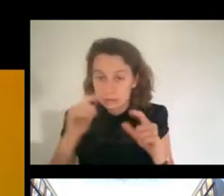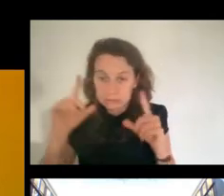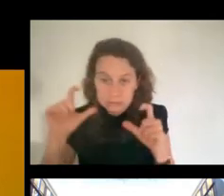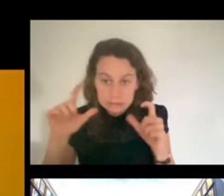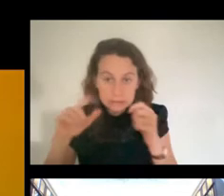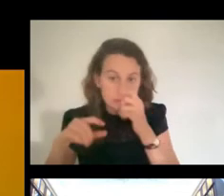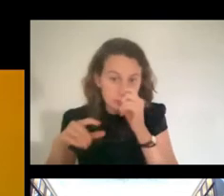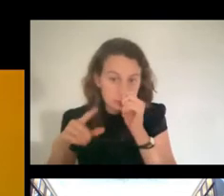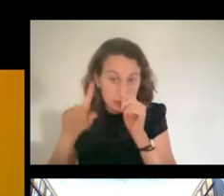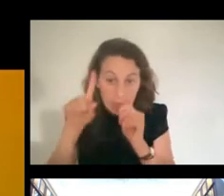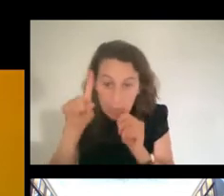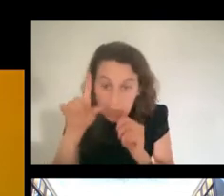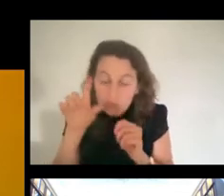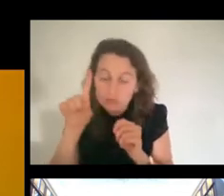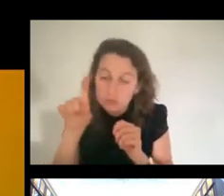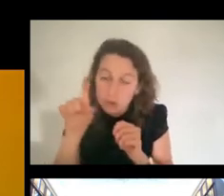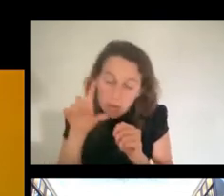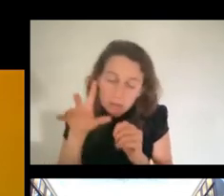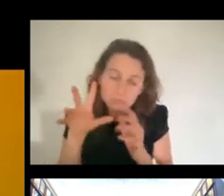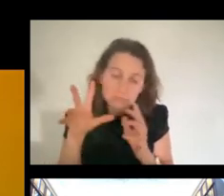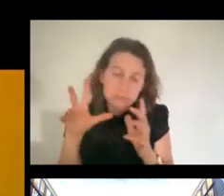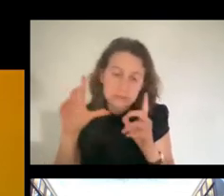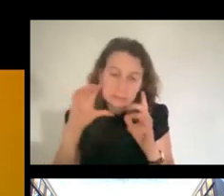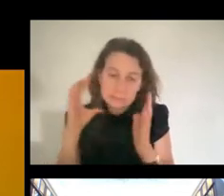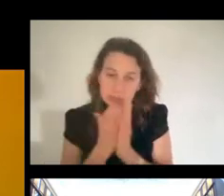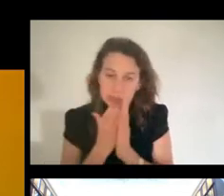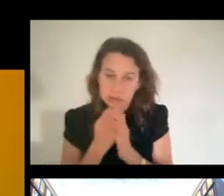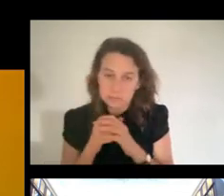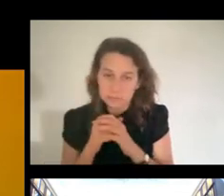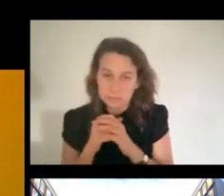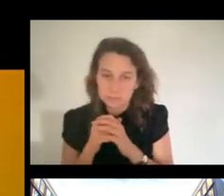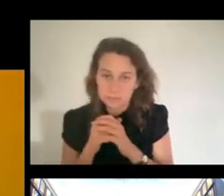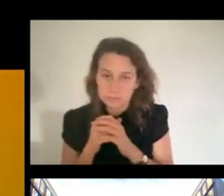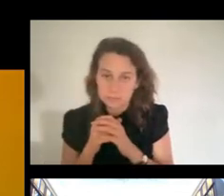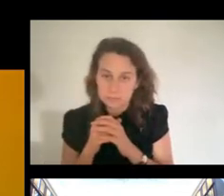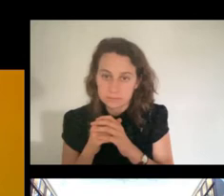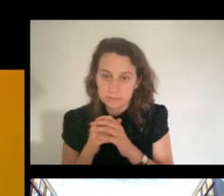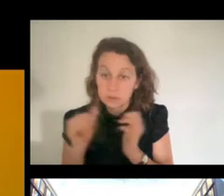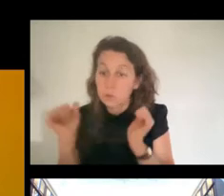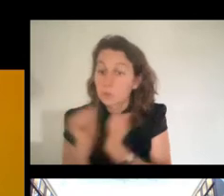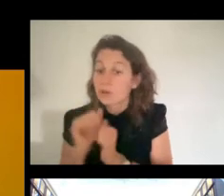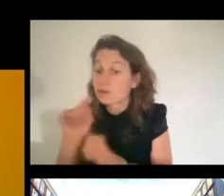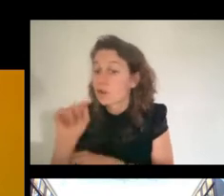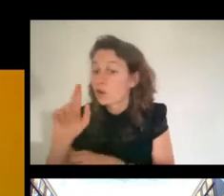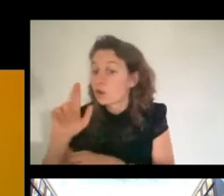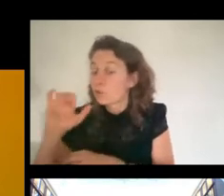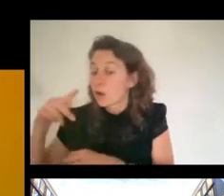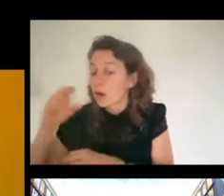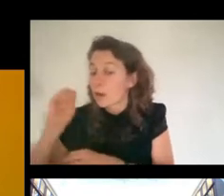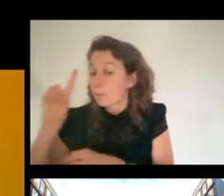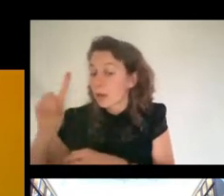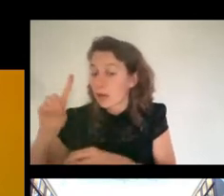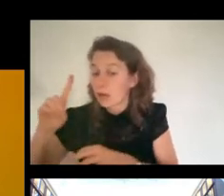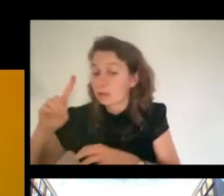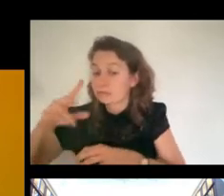and hundreds of imageries, as well as with a tripod mount camera